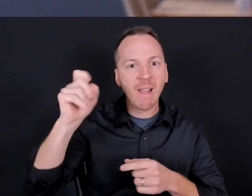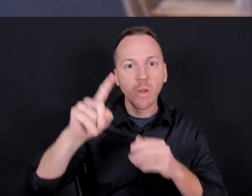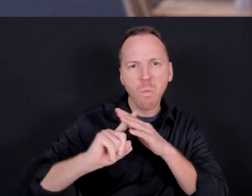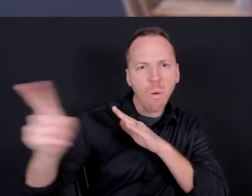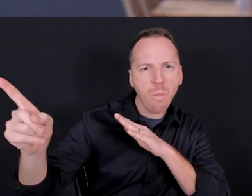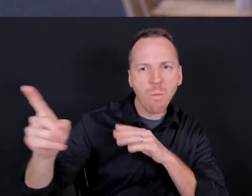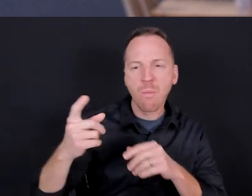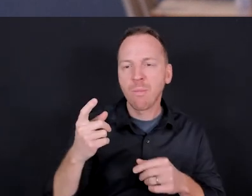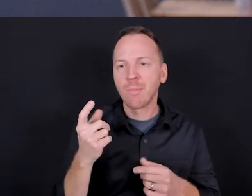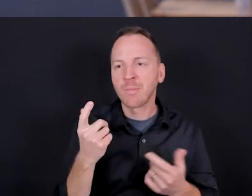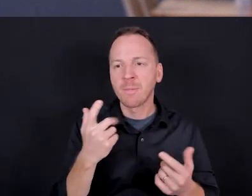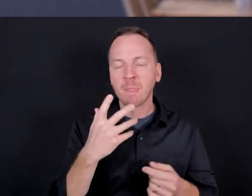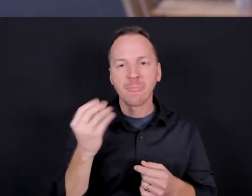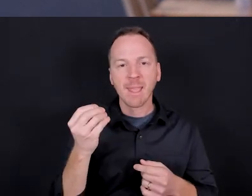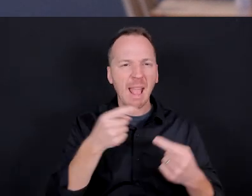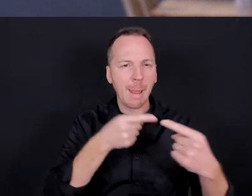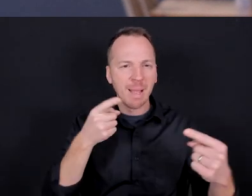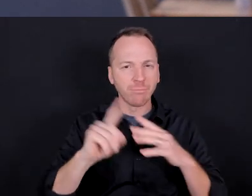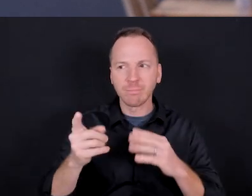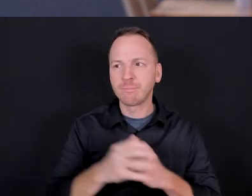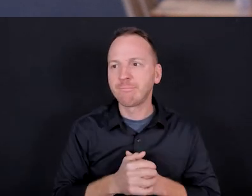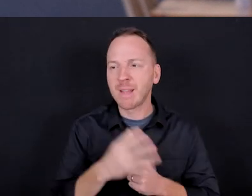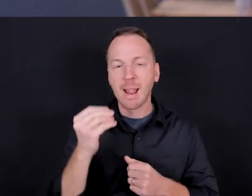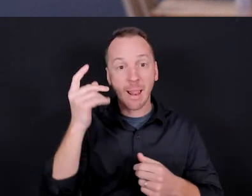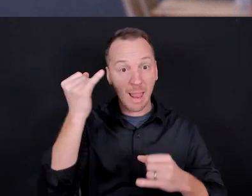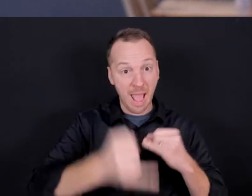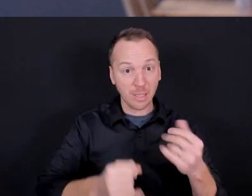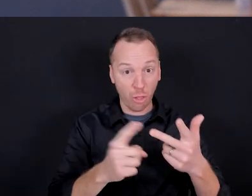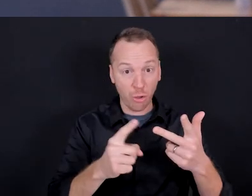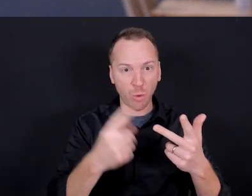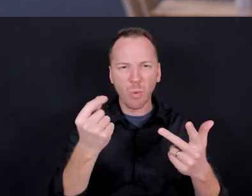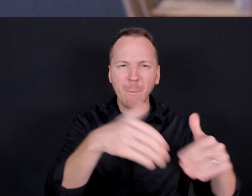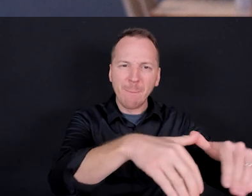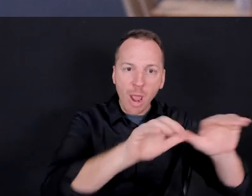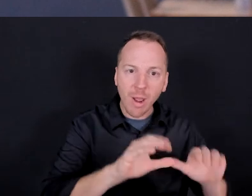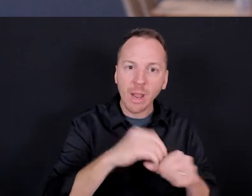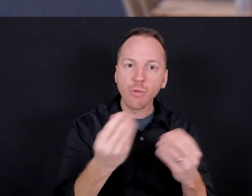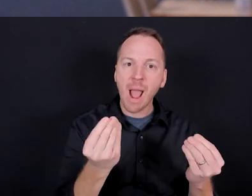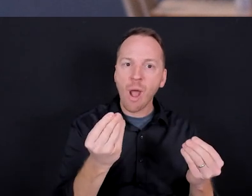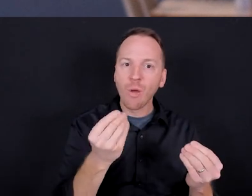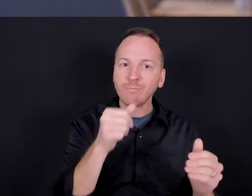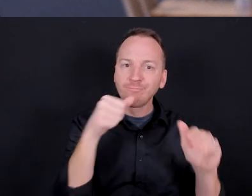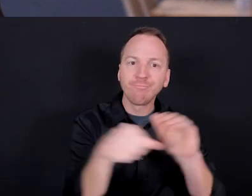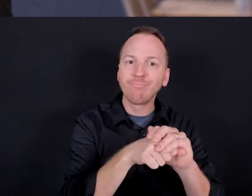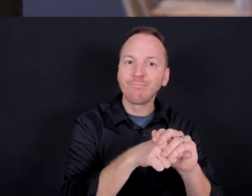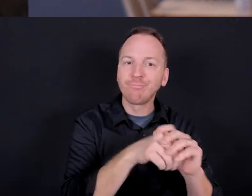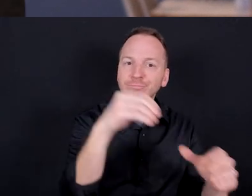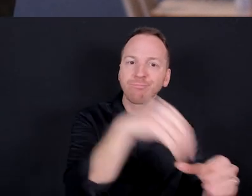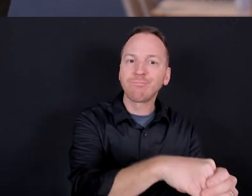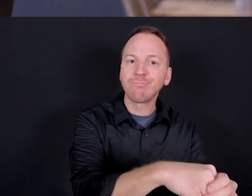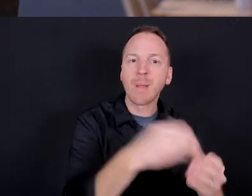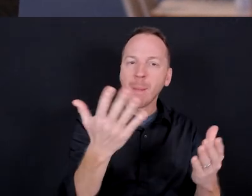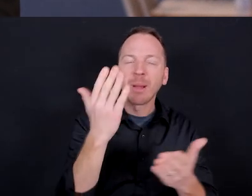flee from an enemy. And the last third he would bury in the ground somewhere, hoping maybe